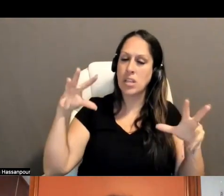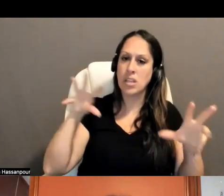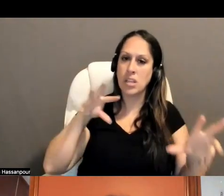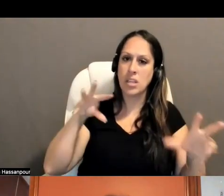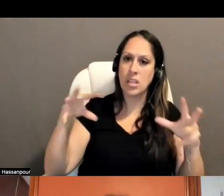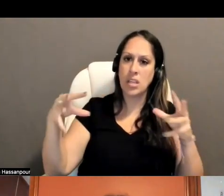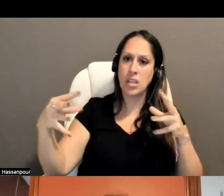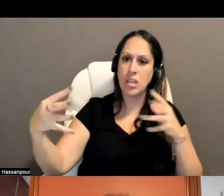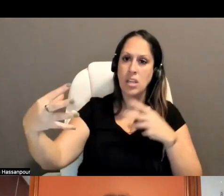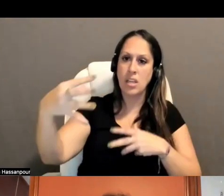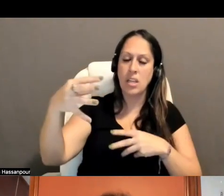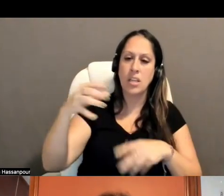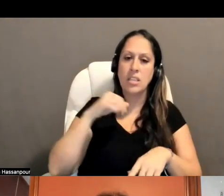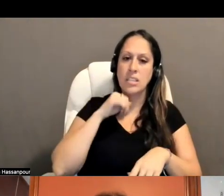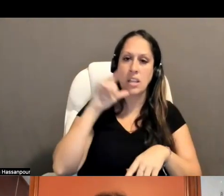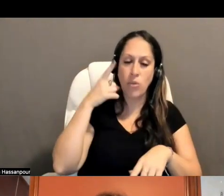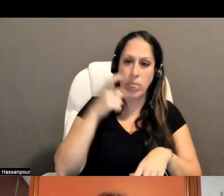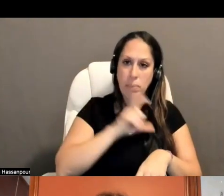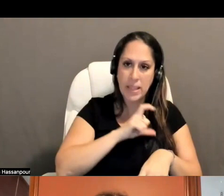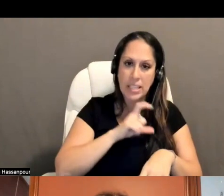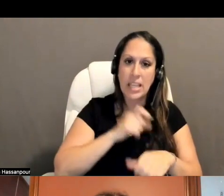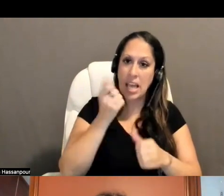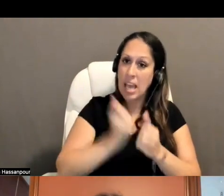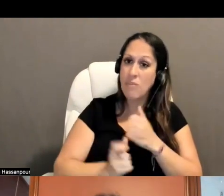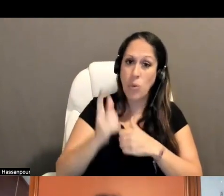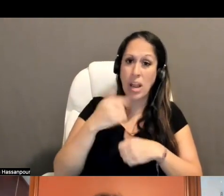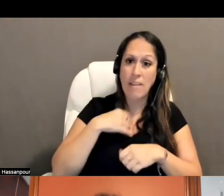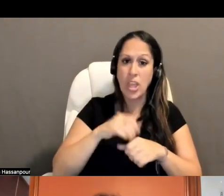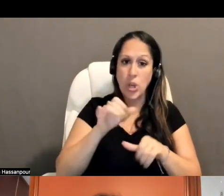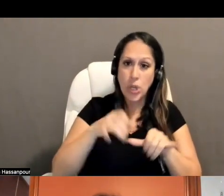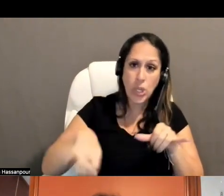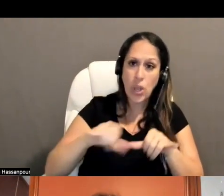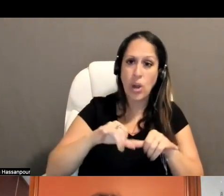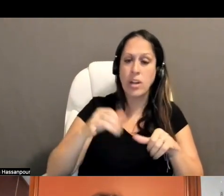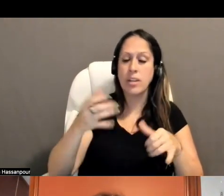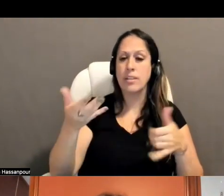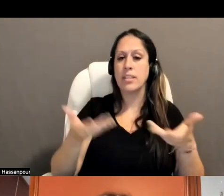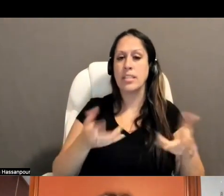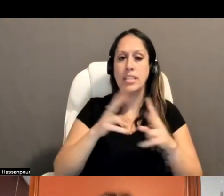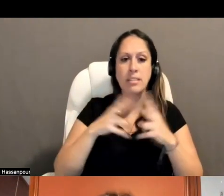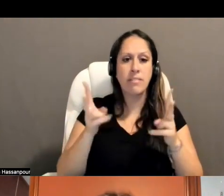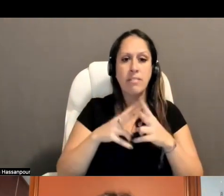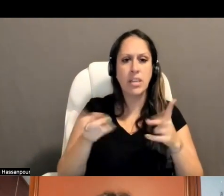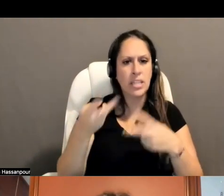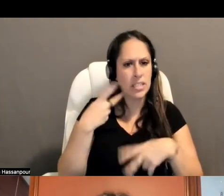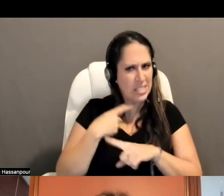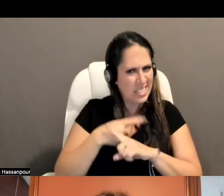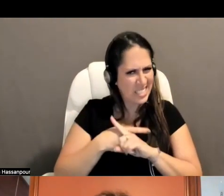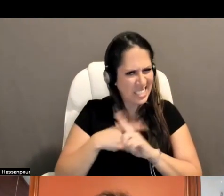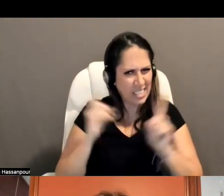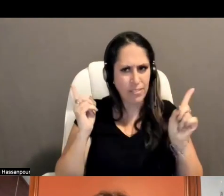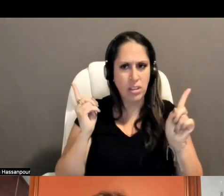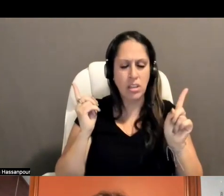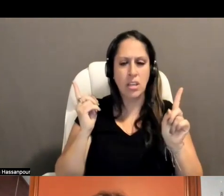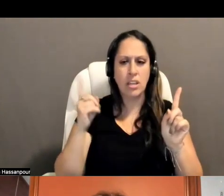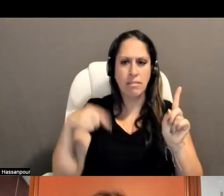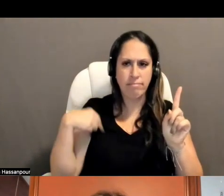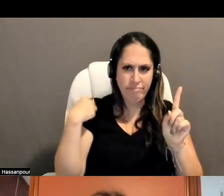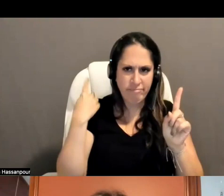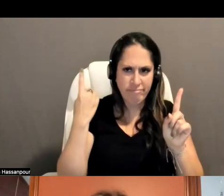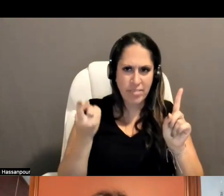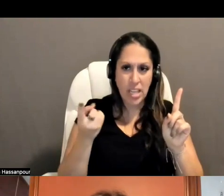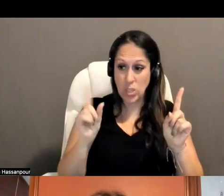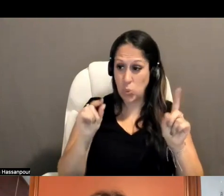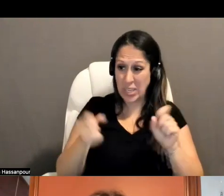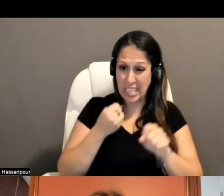just for the police, but everyone has them in their yard. It's a very, very different from when it was even 20